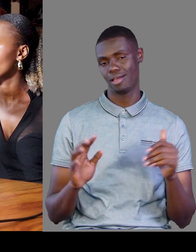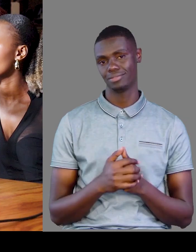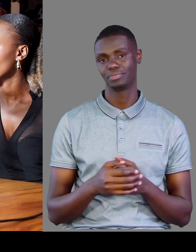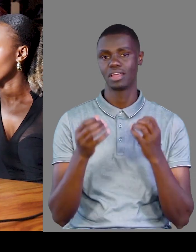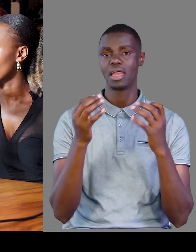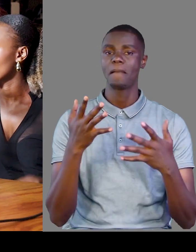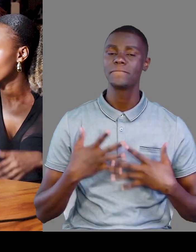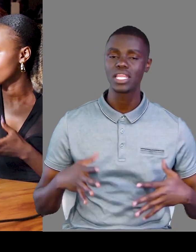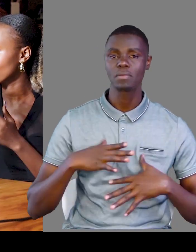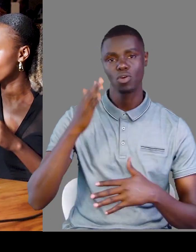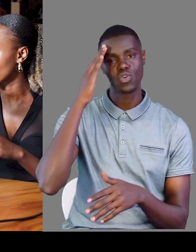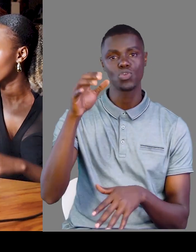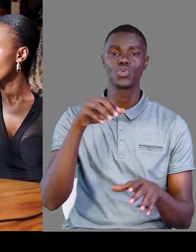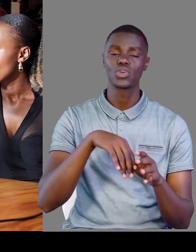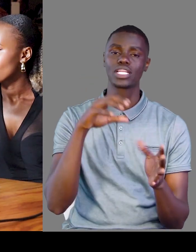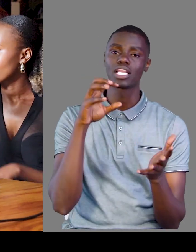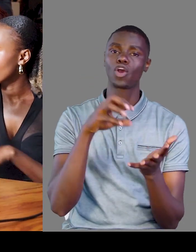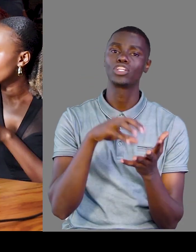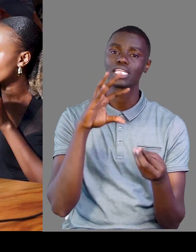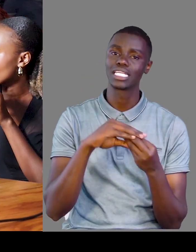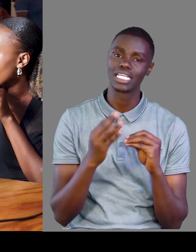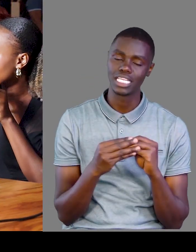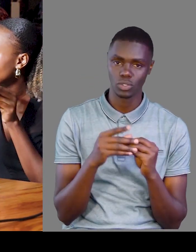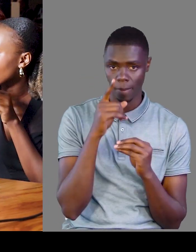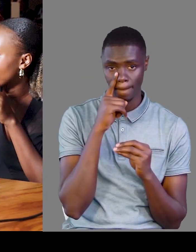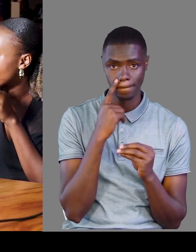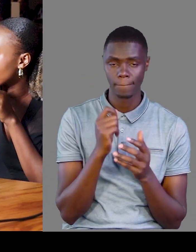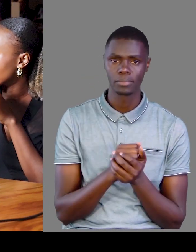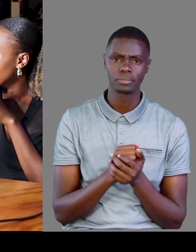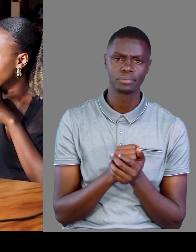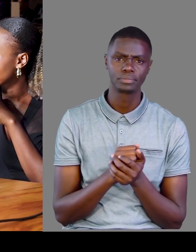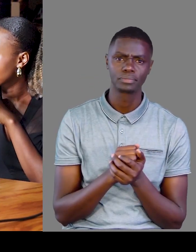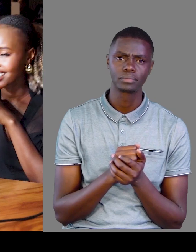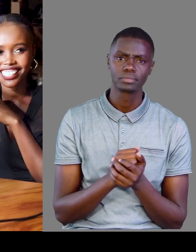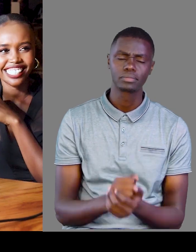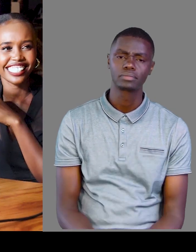wengi wanakujua na content creation. Ni kitu gani ile yenye